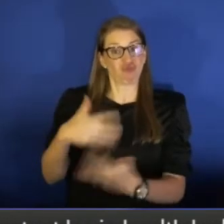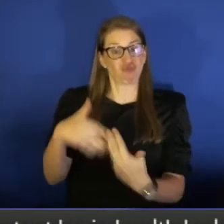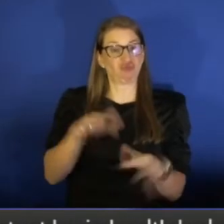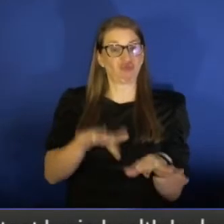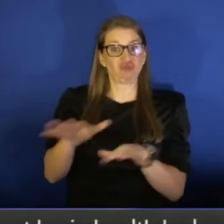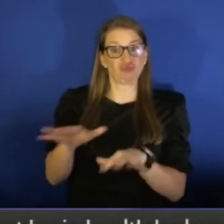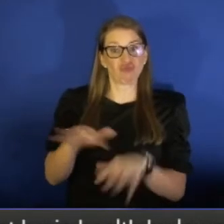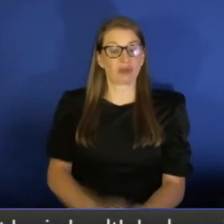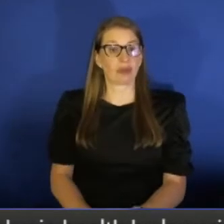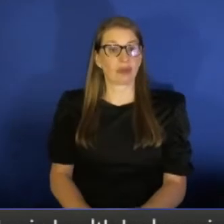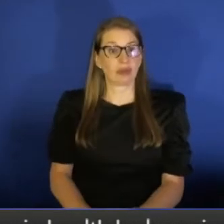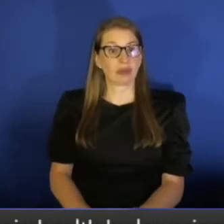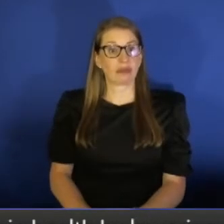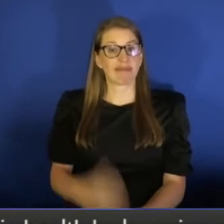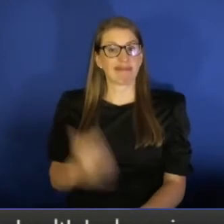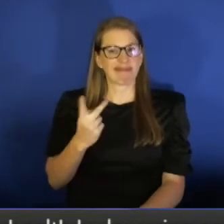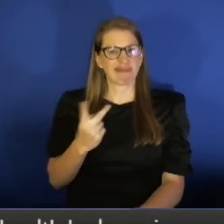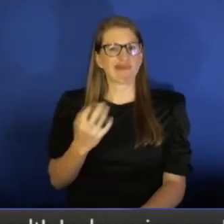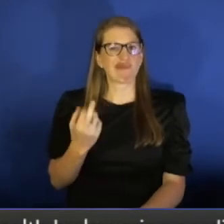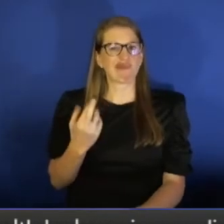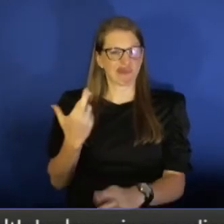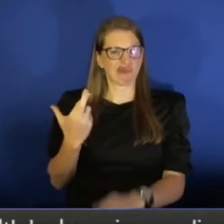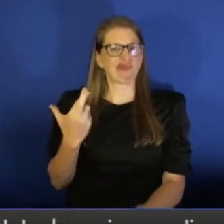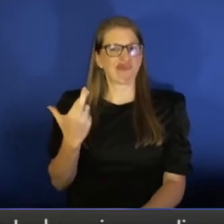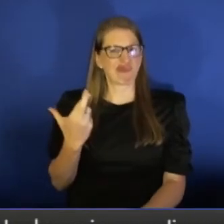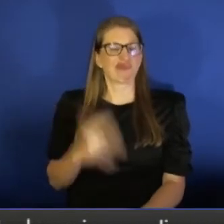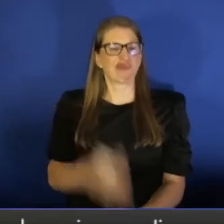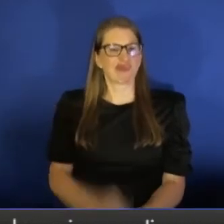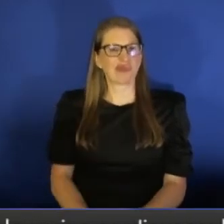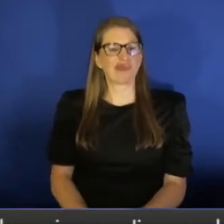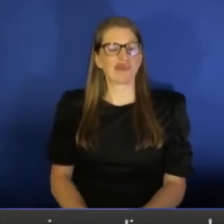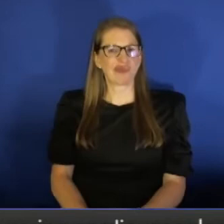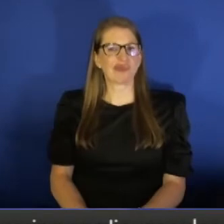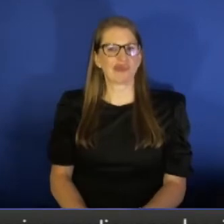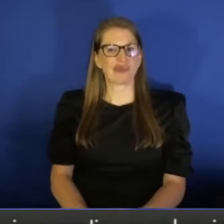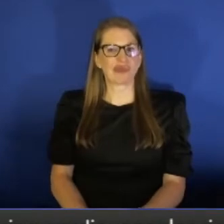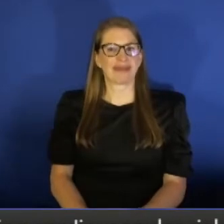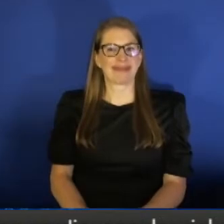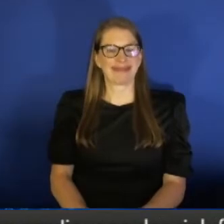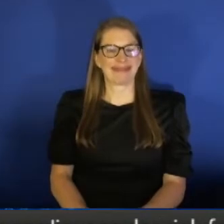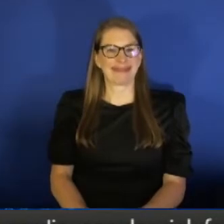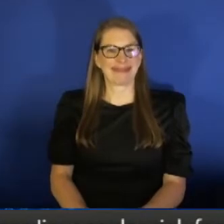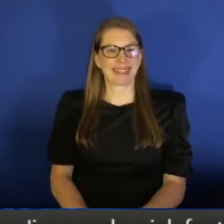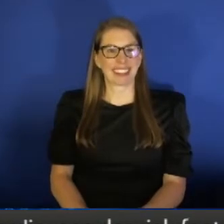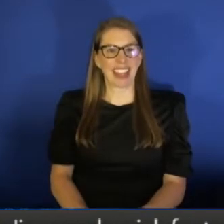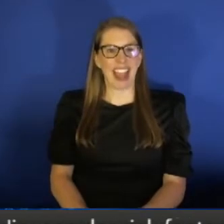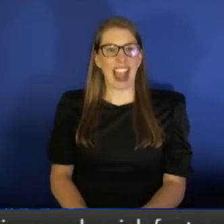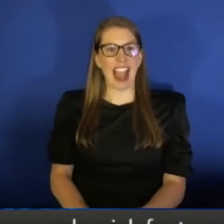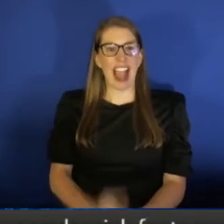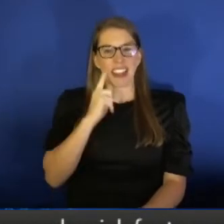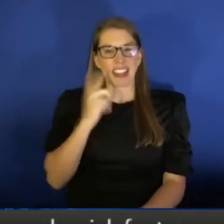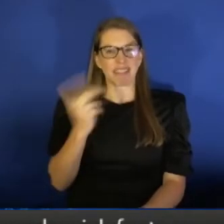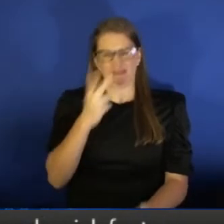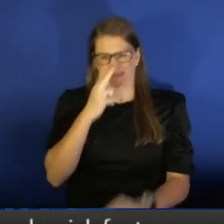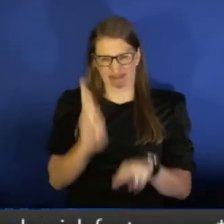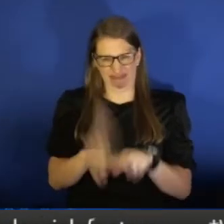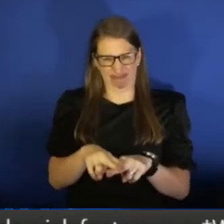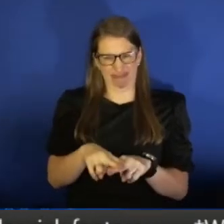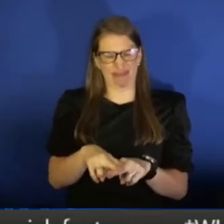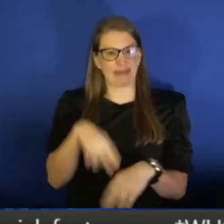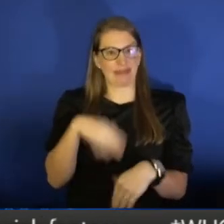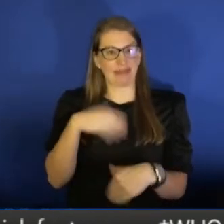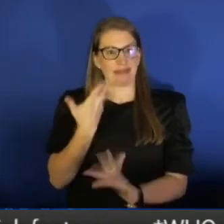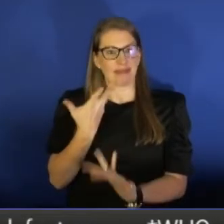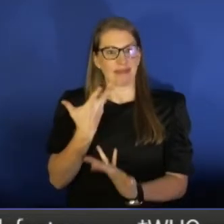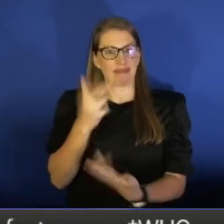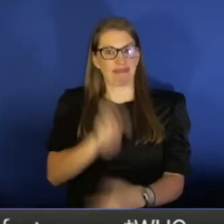We're pretty cool. You guys are cool. I think we're pretty fun. I don't know. We're about to go on a little trip